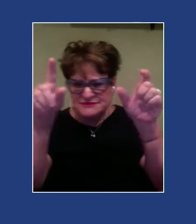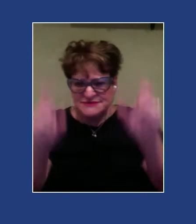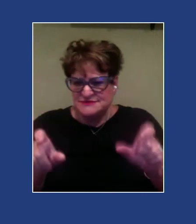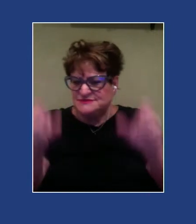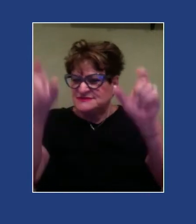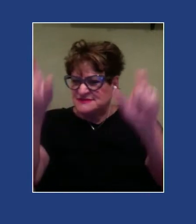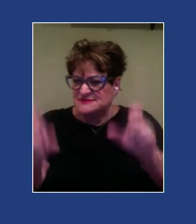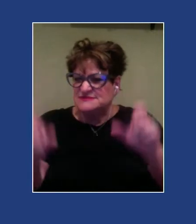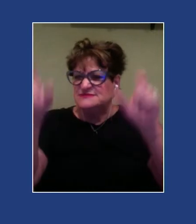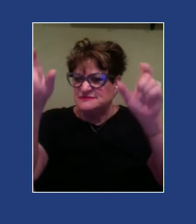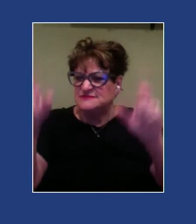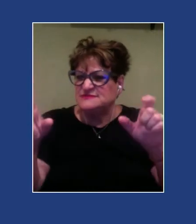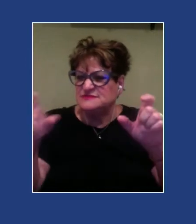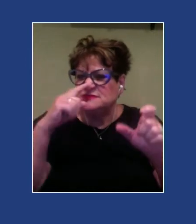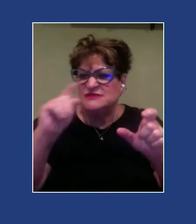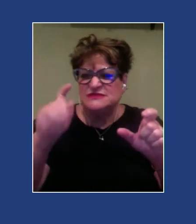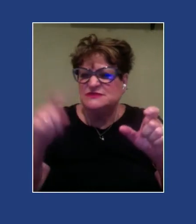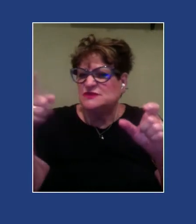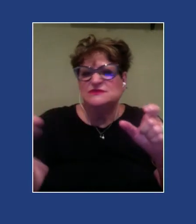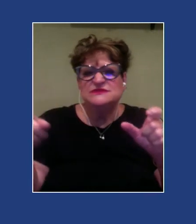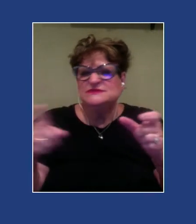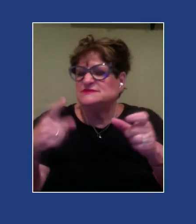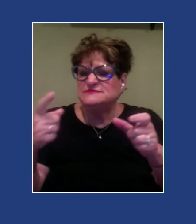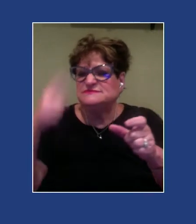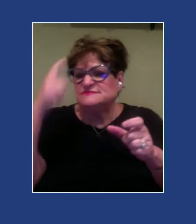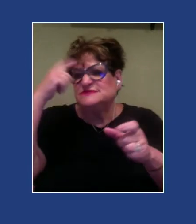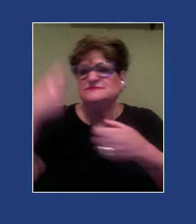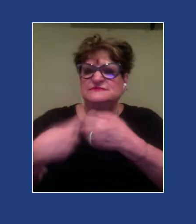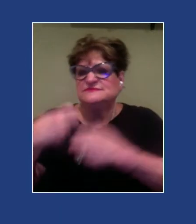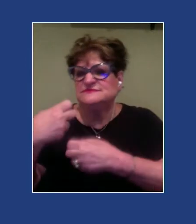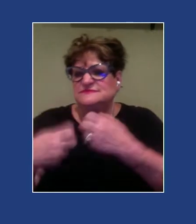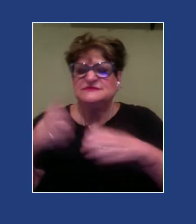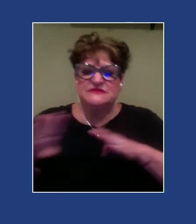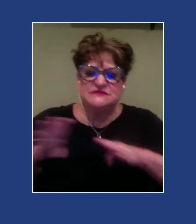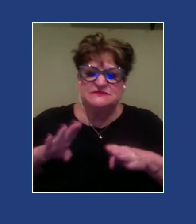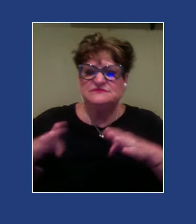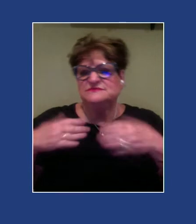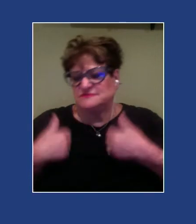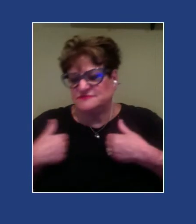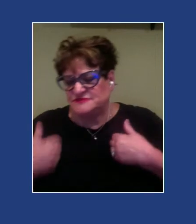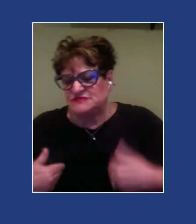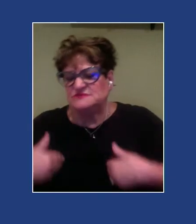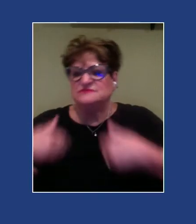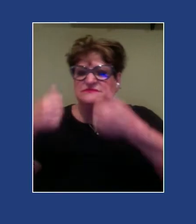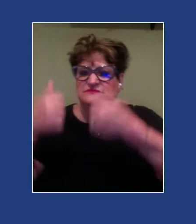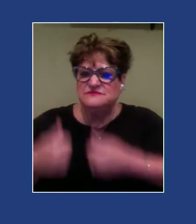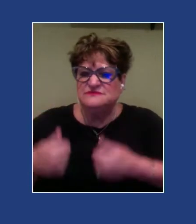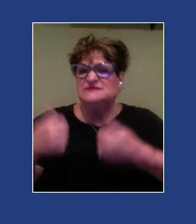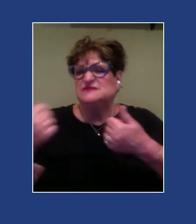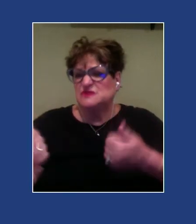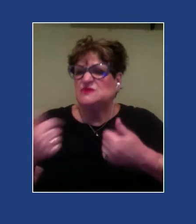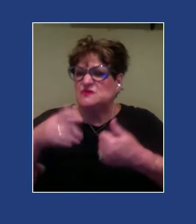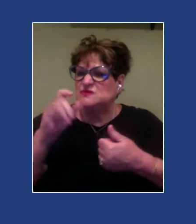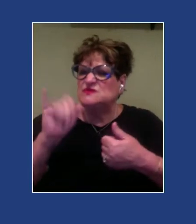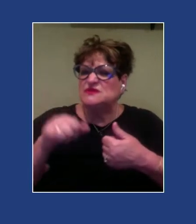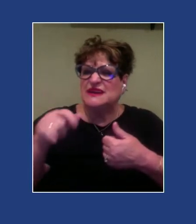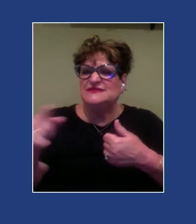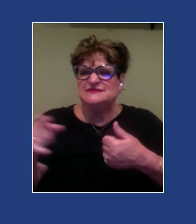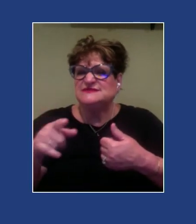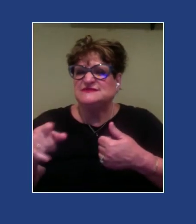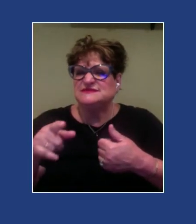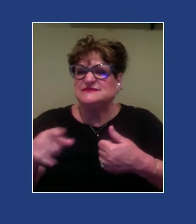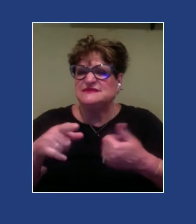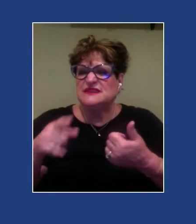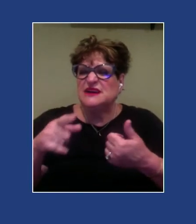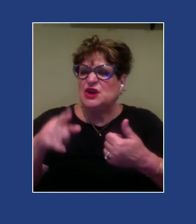the disproportionate burden of behavioral health problems and physical health problems among trans and gender diverse people. Those mechanisms and pathways are a lot of how we